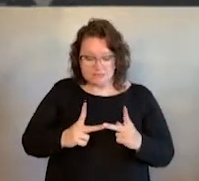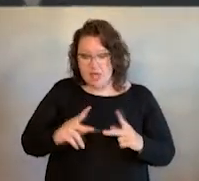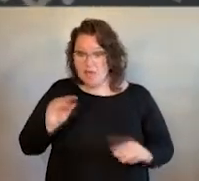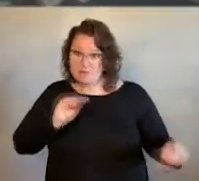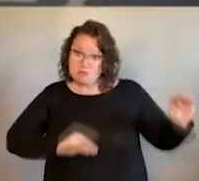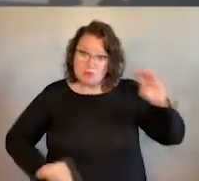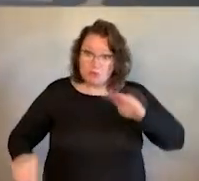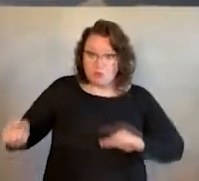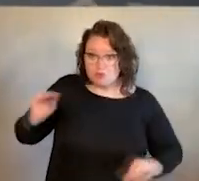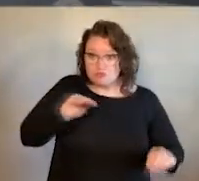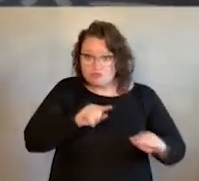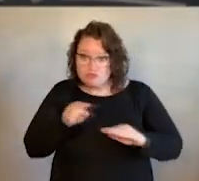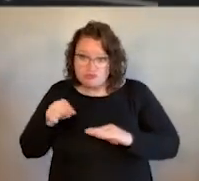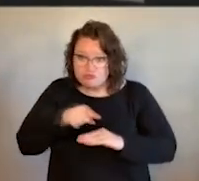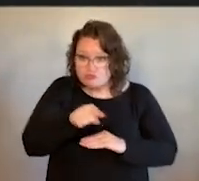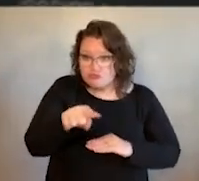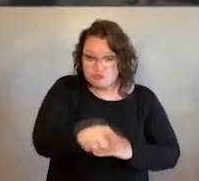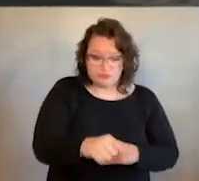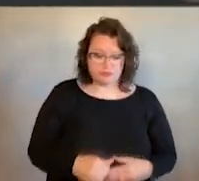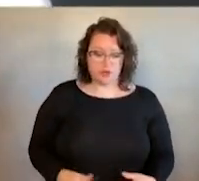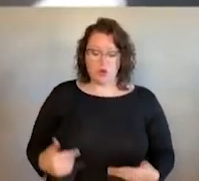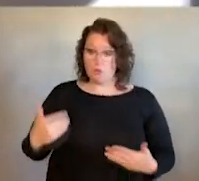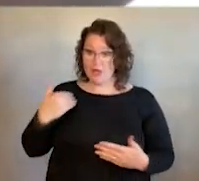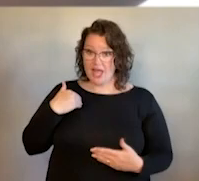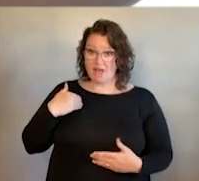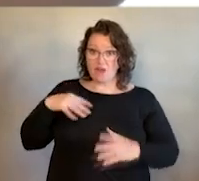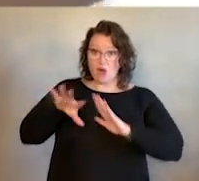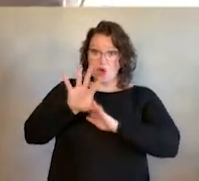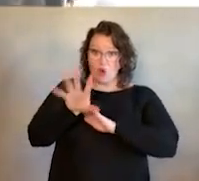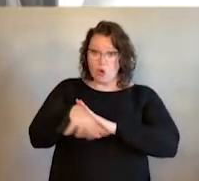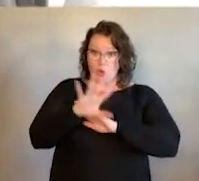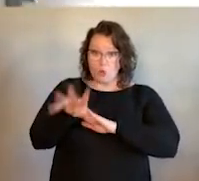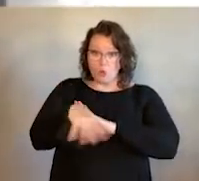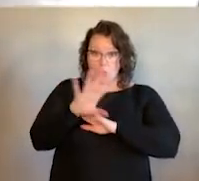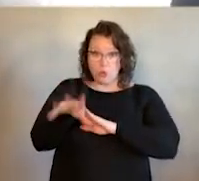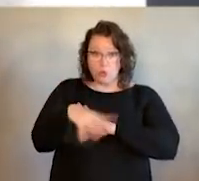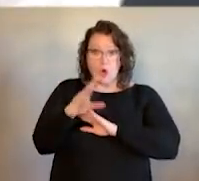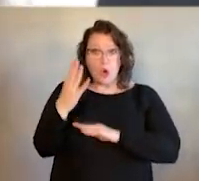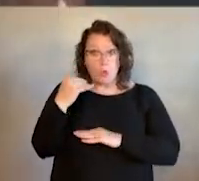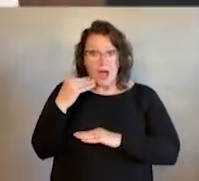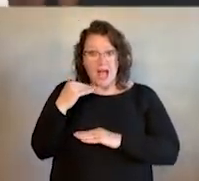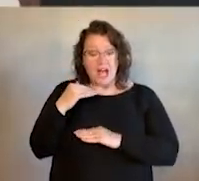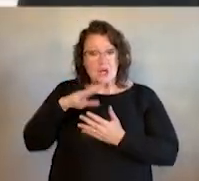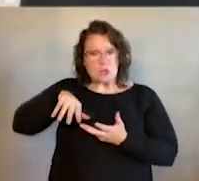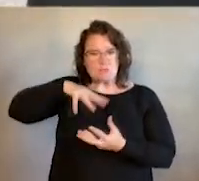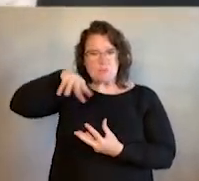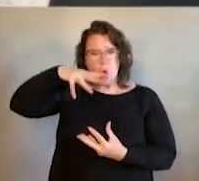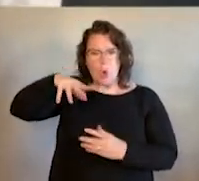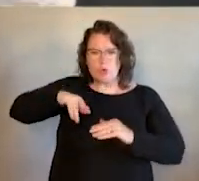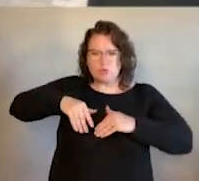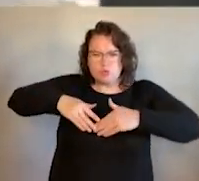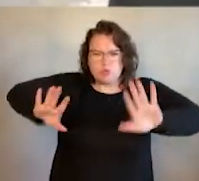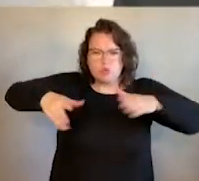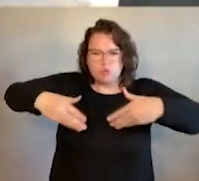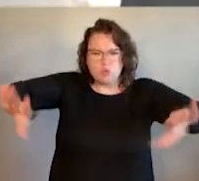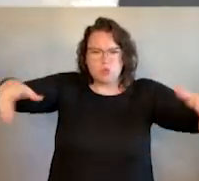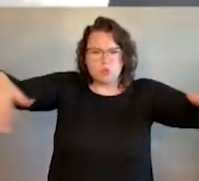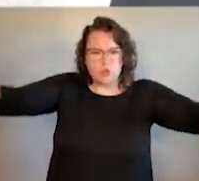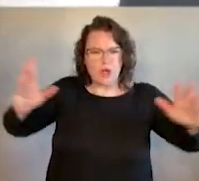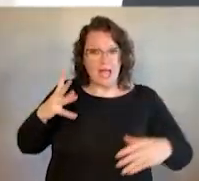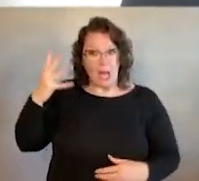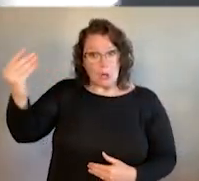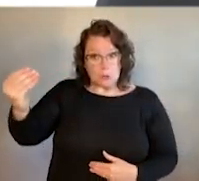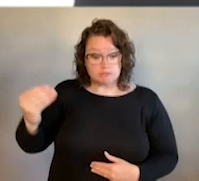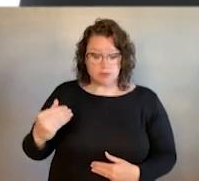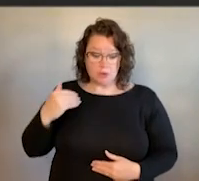move around, we have a fan here for trying to get smoke out of a house, clear it out. We have